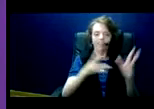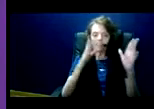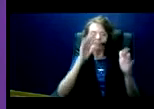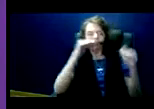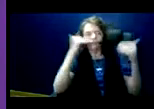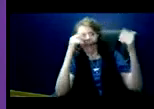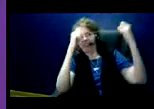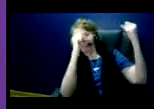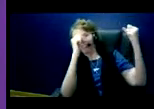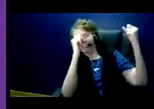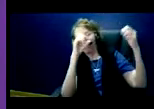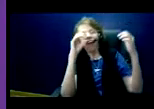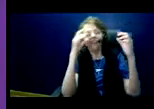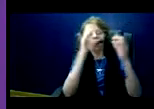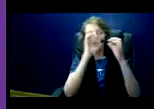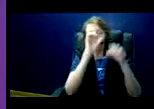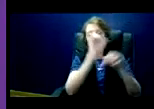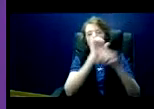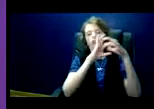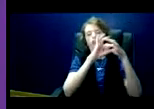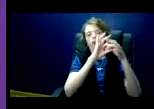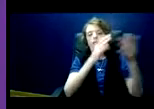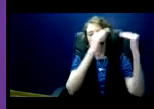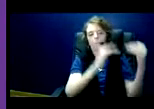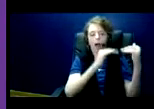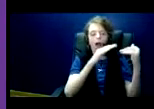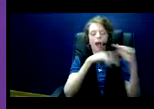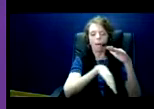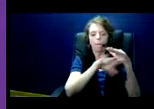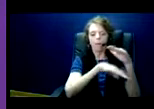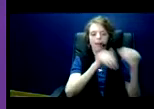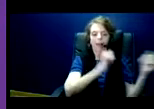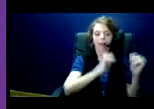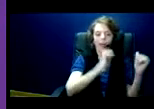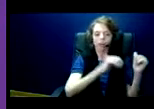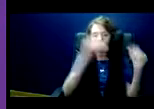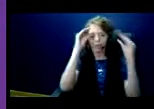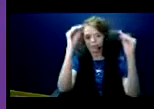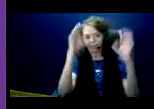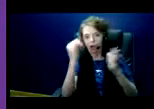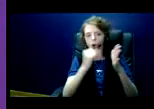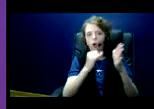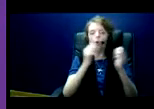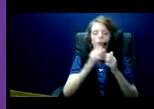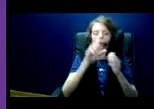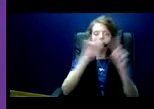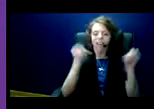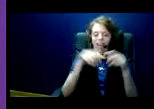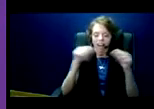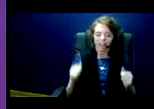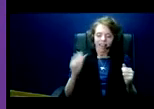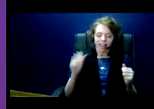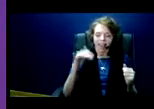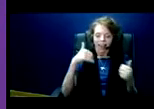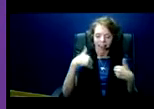looking at each other as they collaborate together in class. The bottom left is an actor and a teaching artist holding up signs that have stage directions